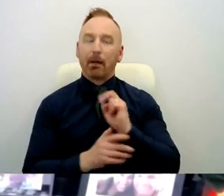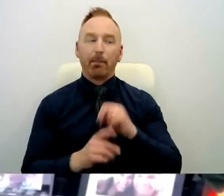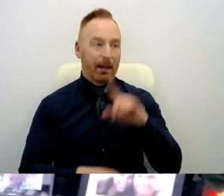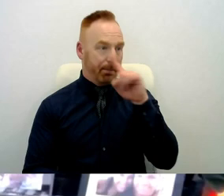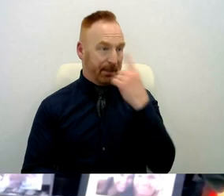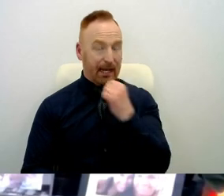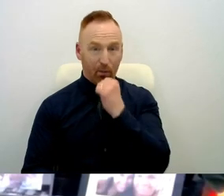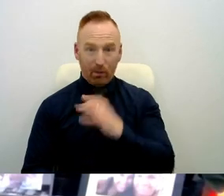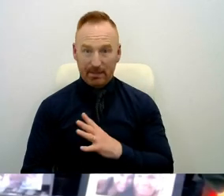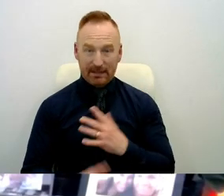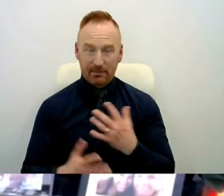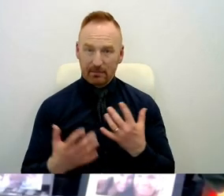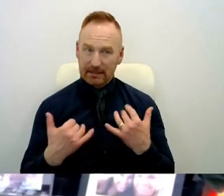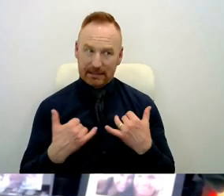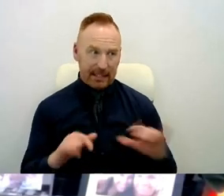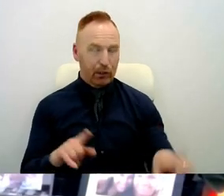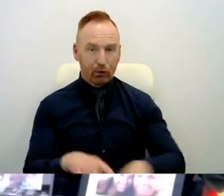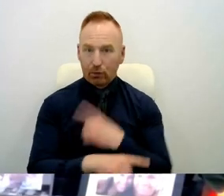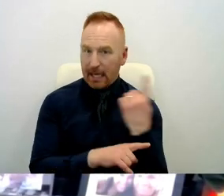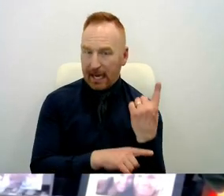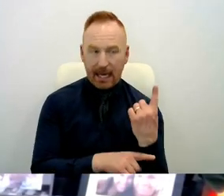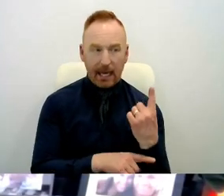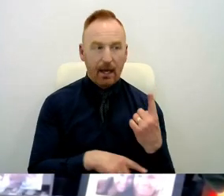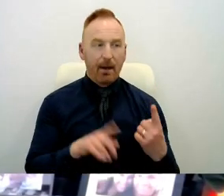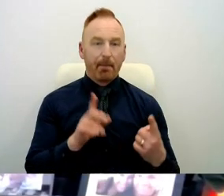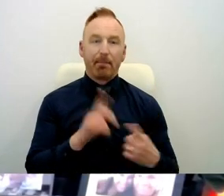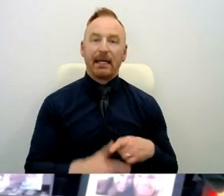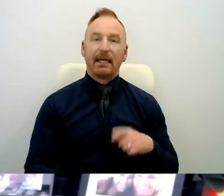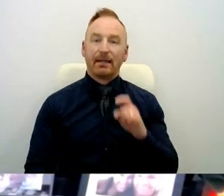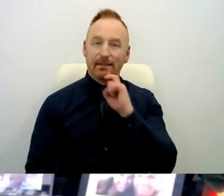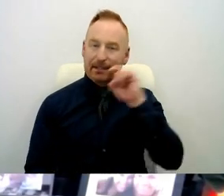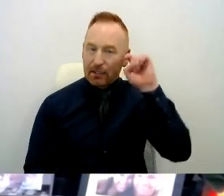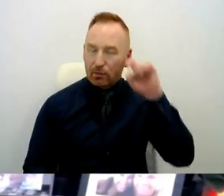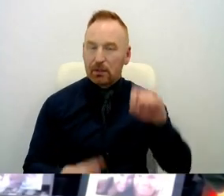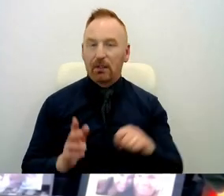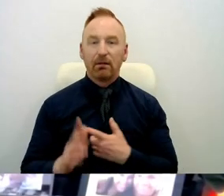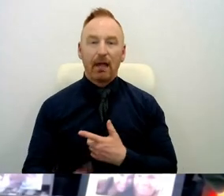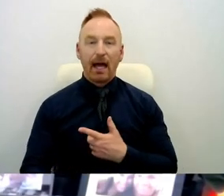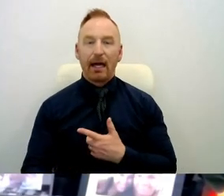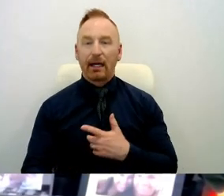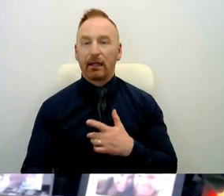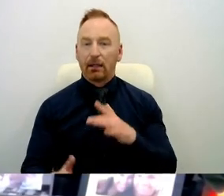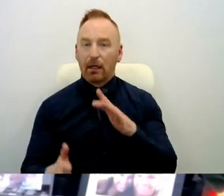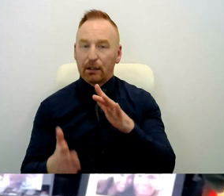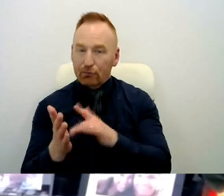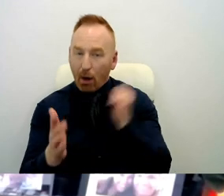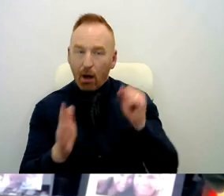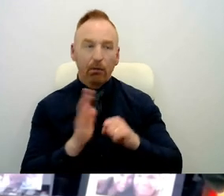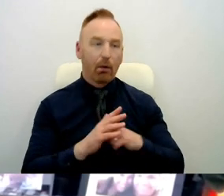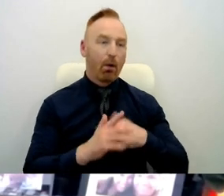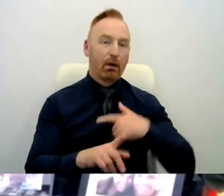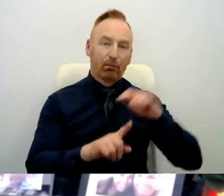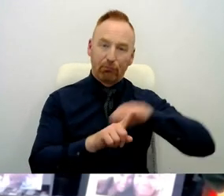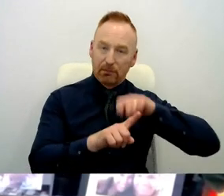today continue to be disproportionately experience sexual assault and sexual harassment with little redress.